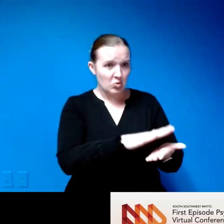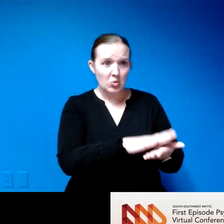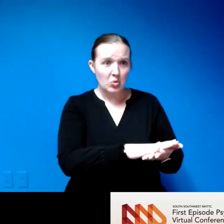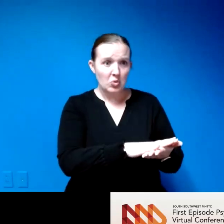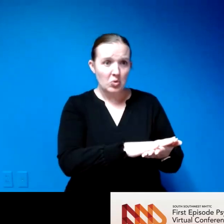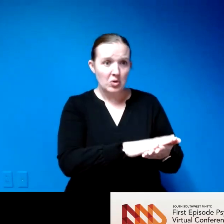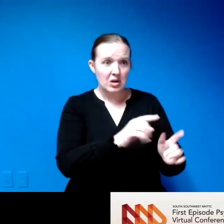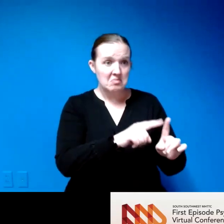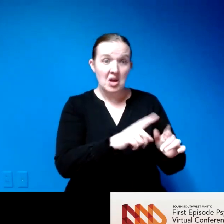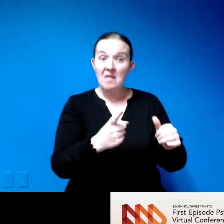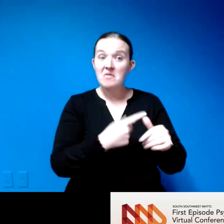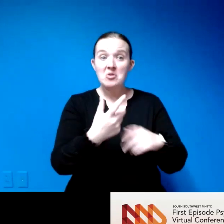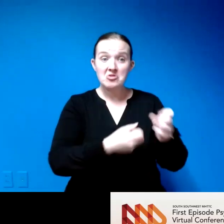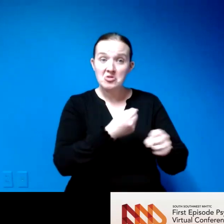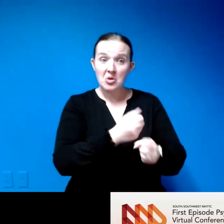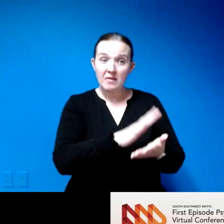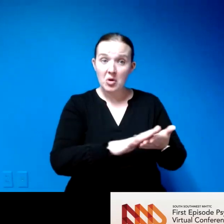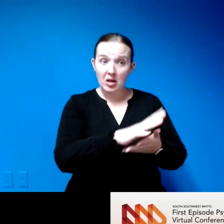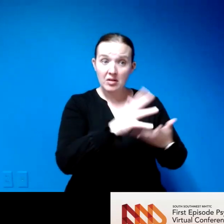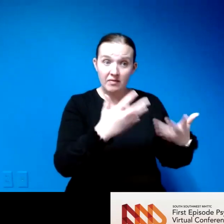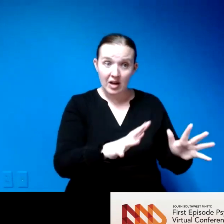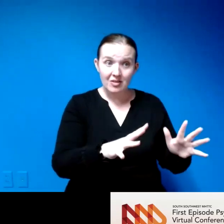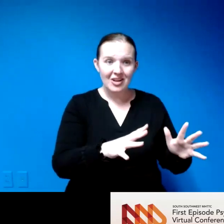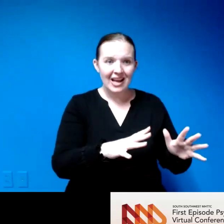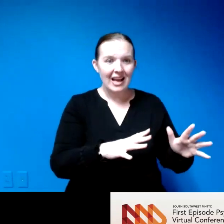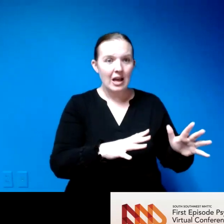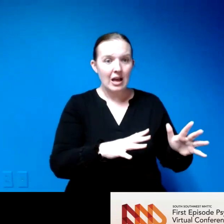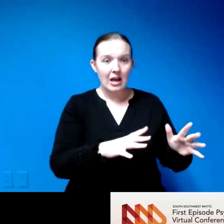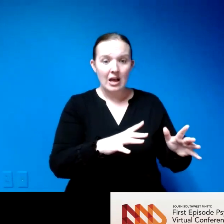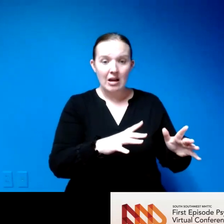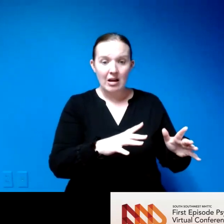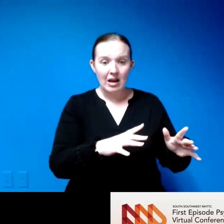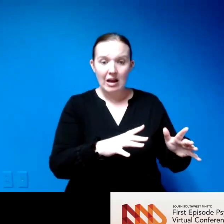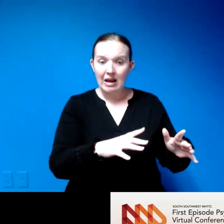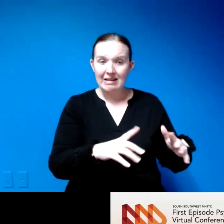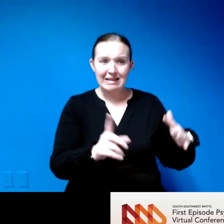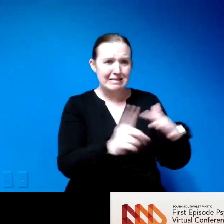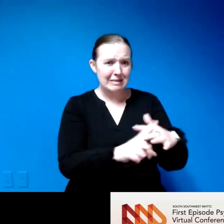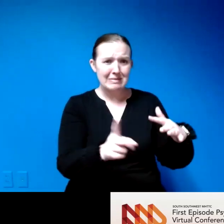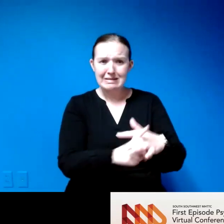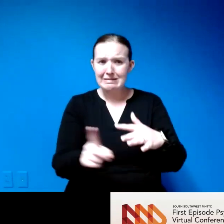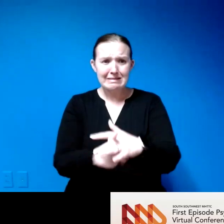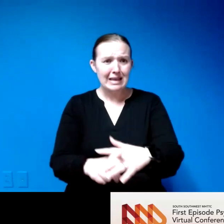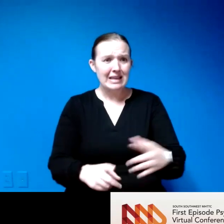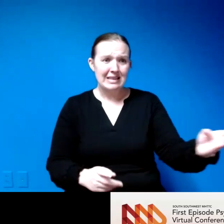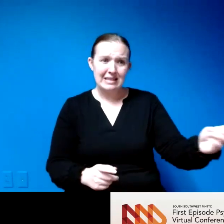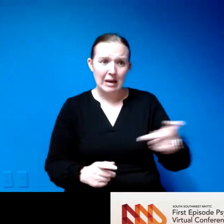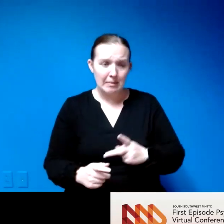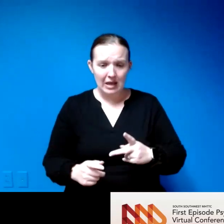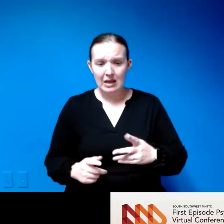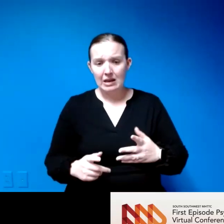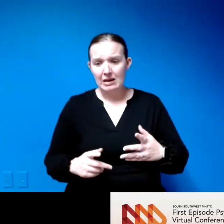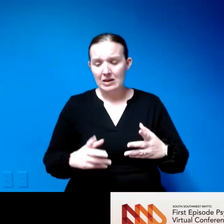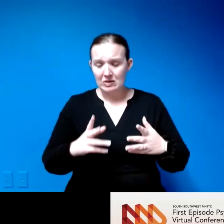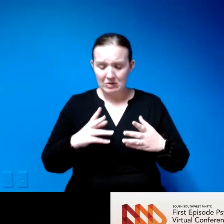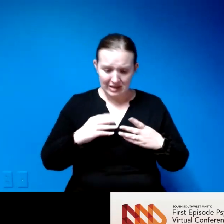first year of college, and he had to come back because of his symptoms and had to accept or adjust to this